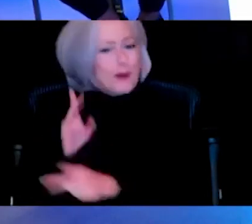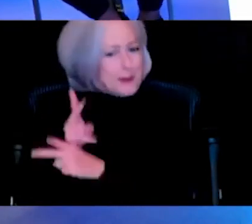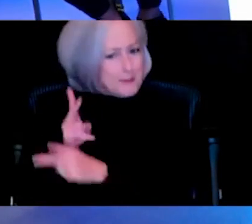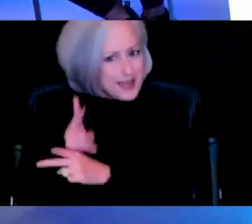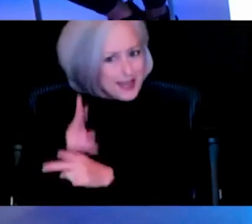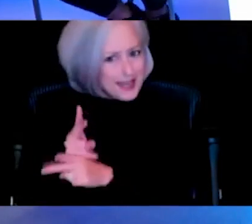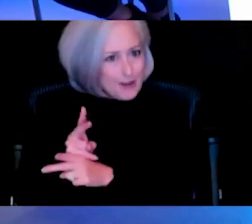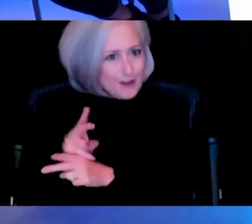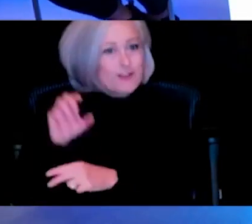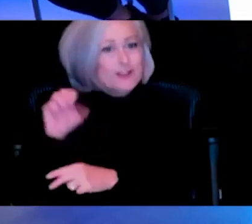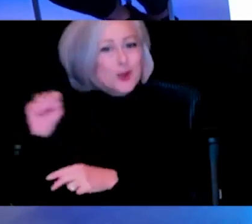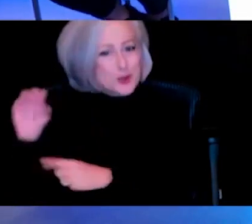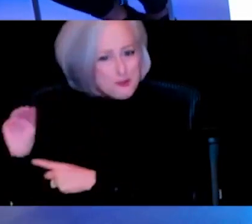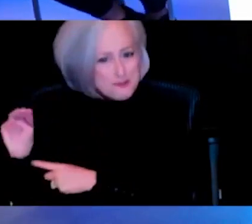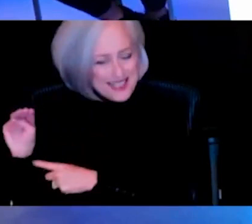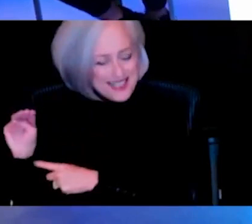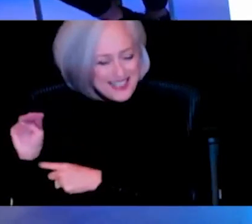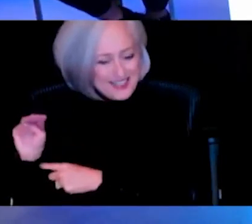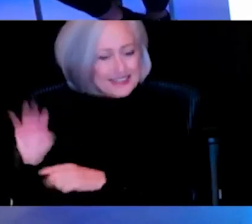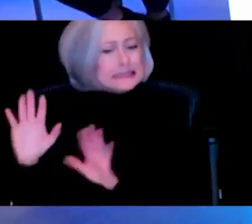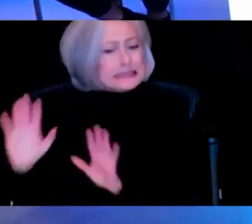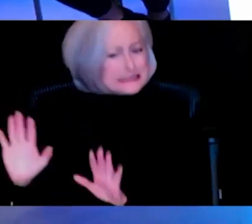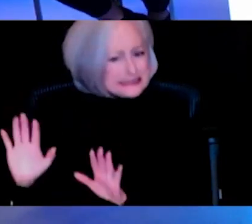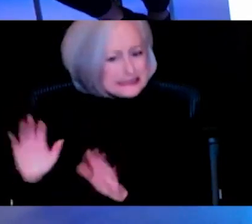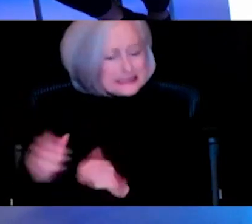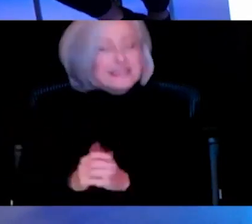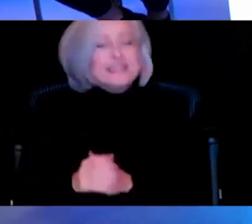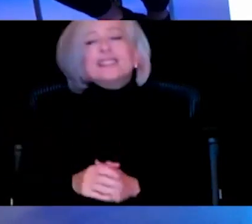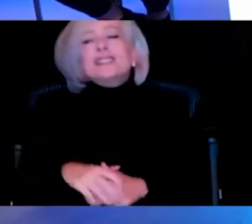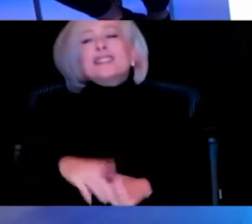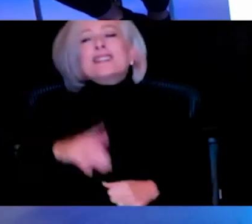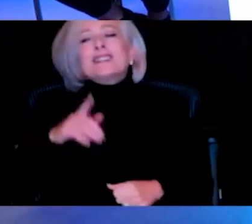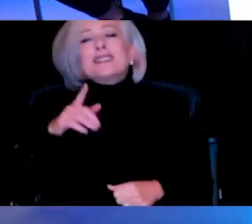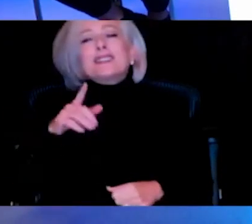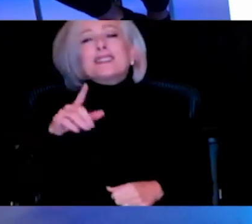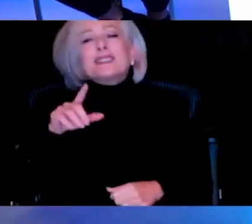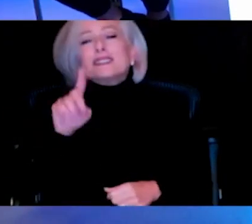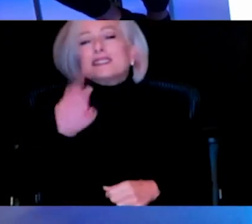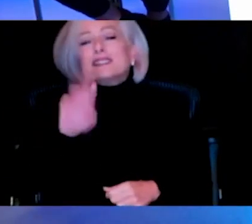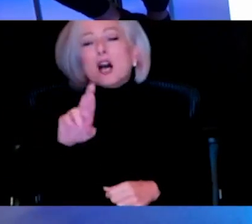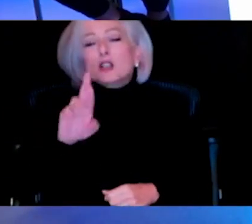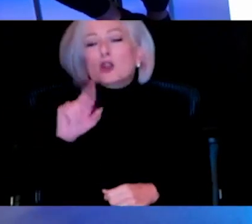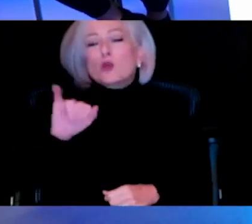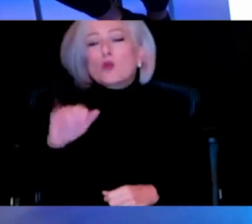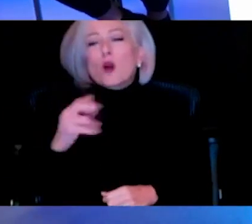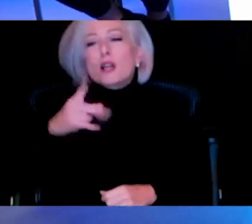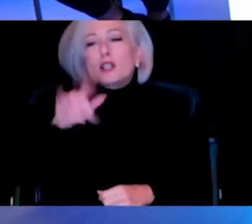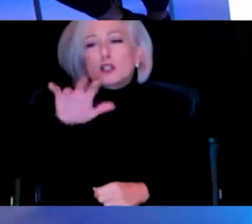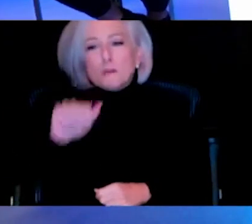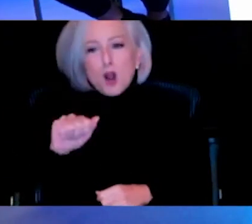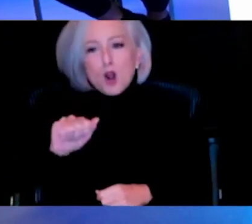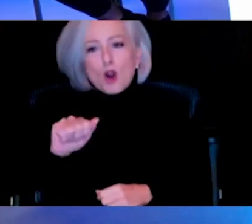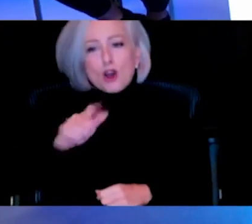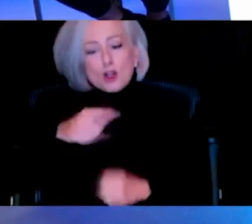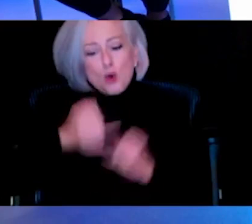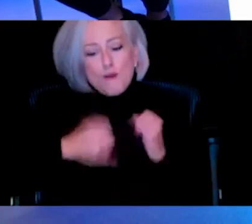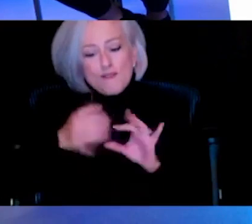of salt. Take it with a grain of salt. But Dr. Rajpara, I think I want your final thoughts, but really what I think you're saying is that you